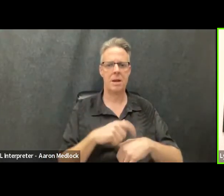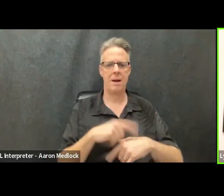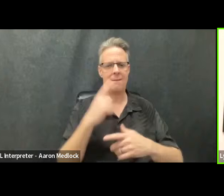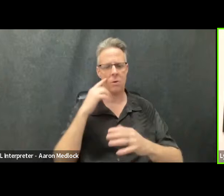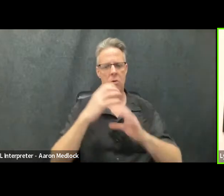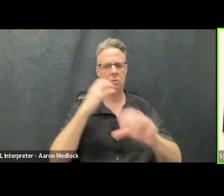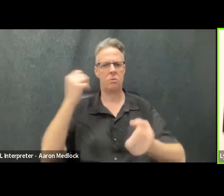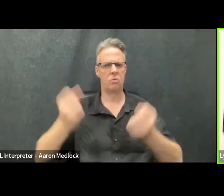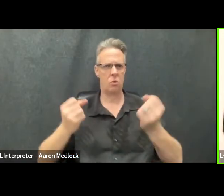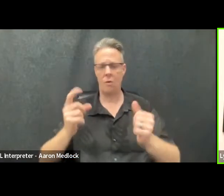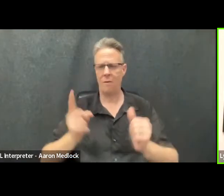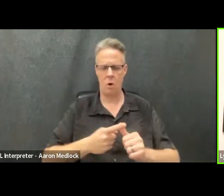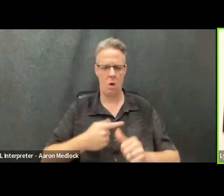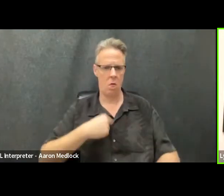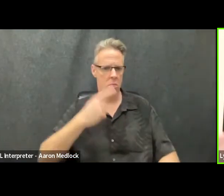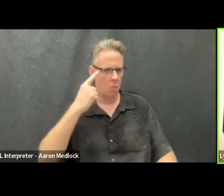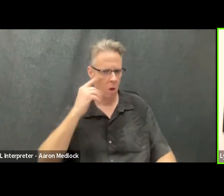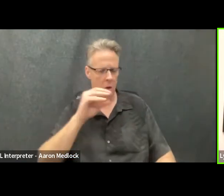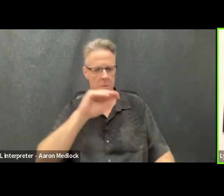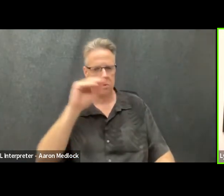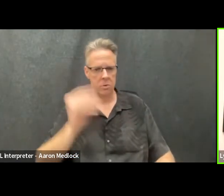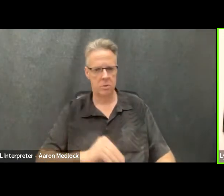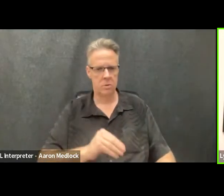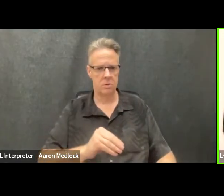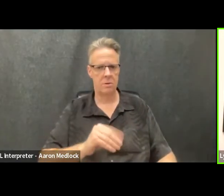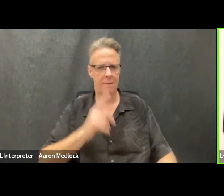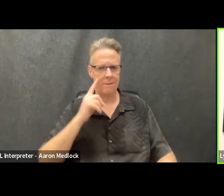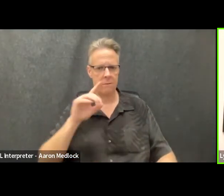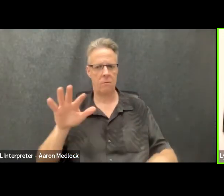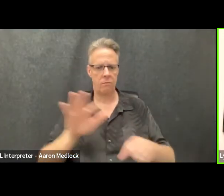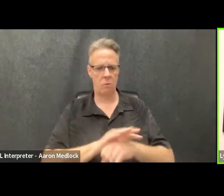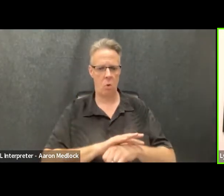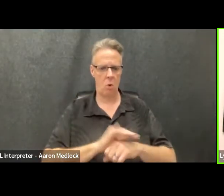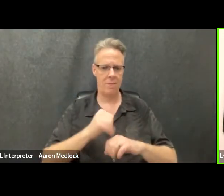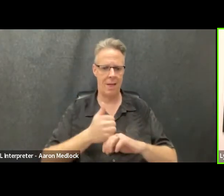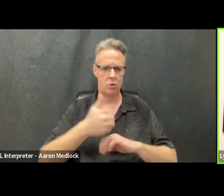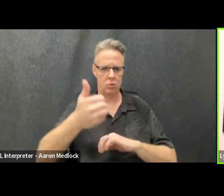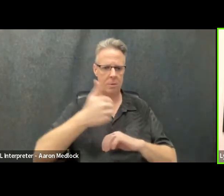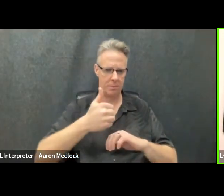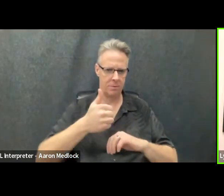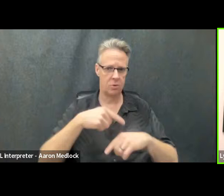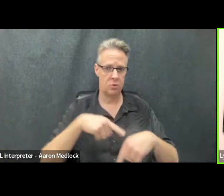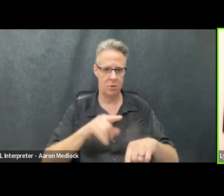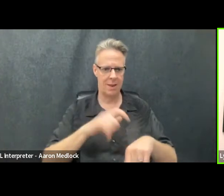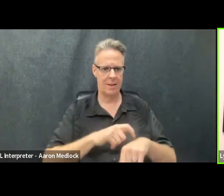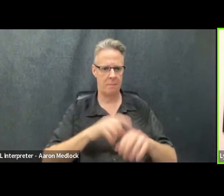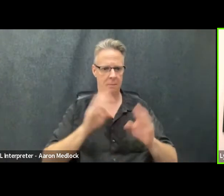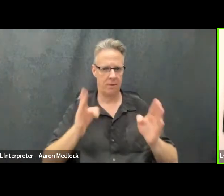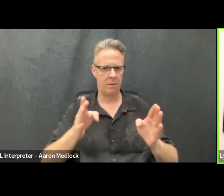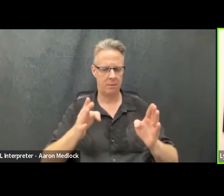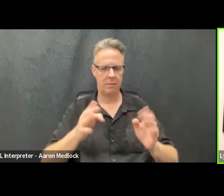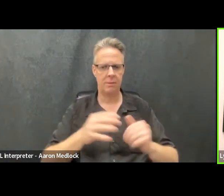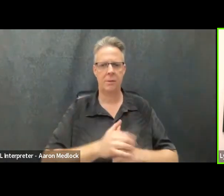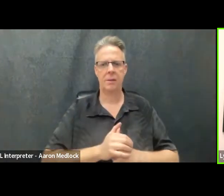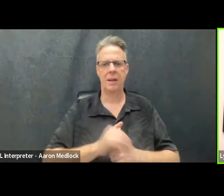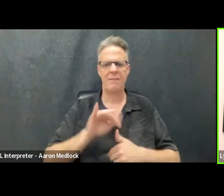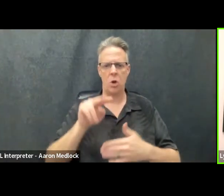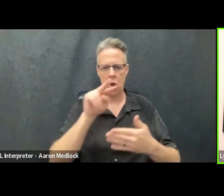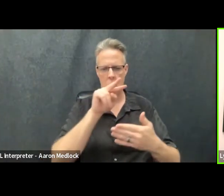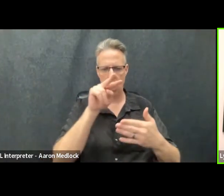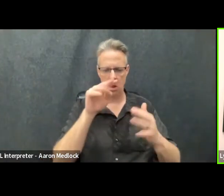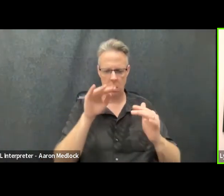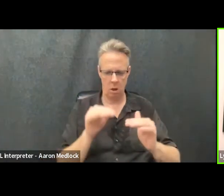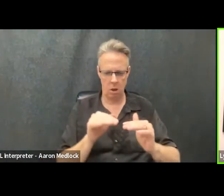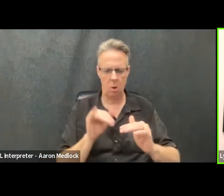first, I thought they were percentages of the total trips at that time. And so if you read further, you